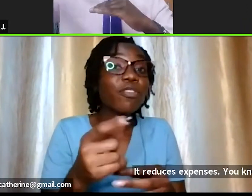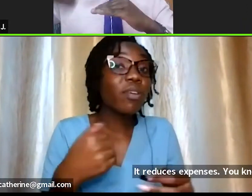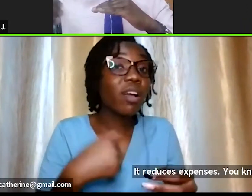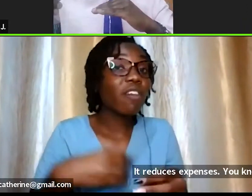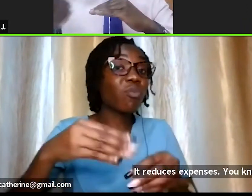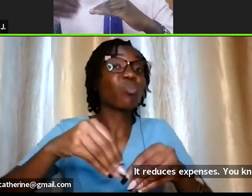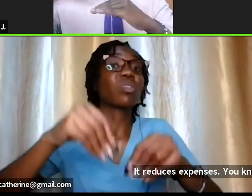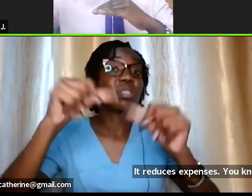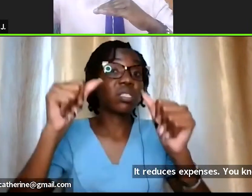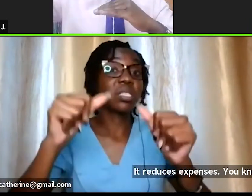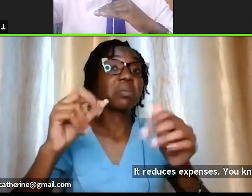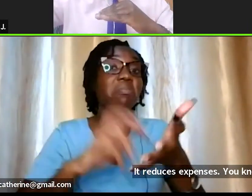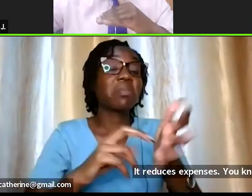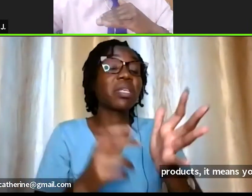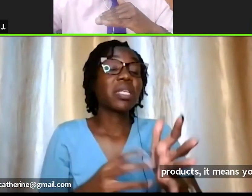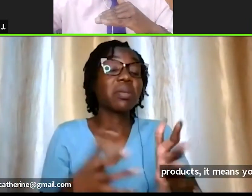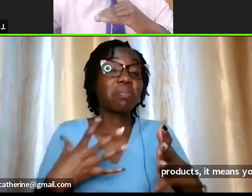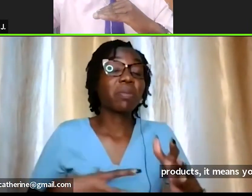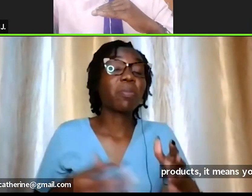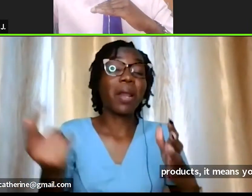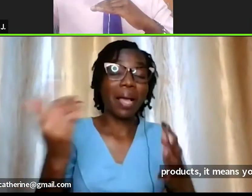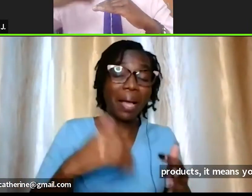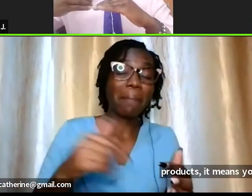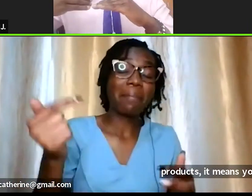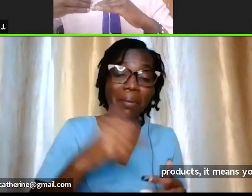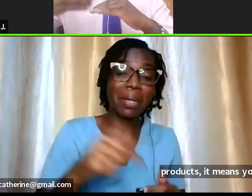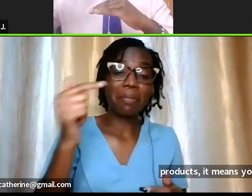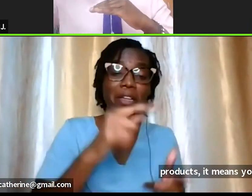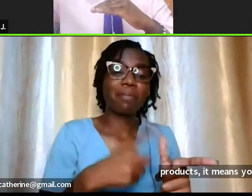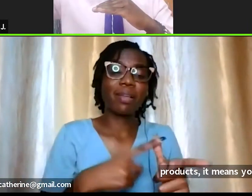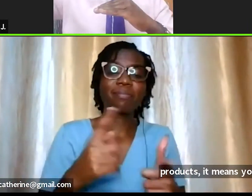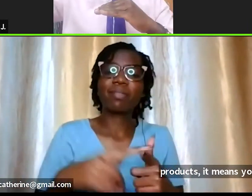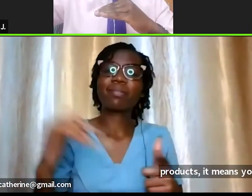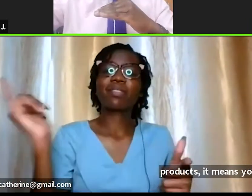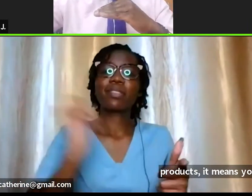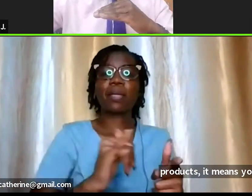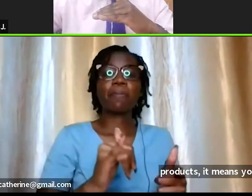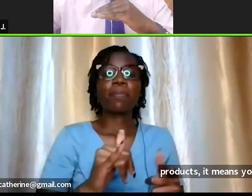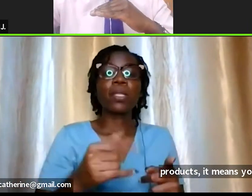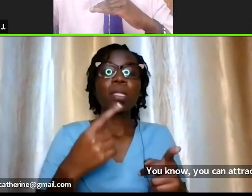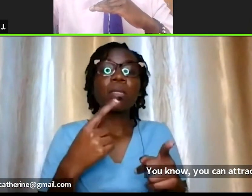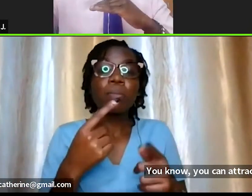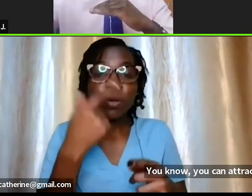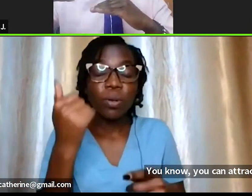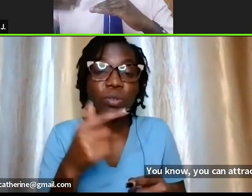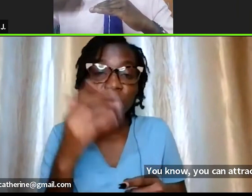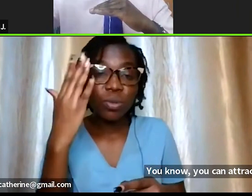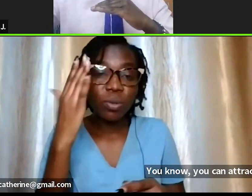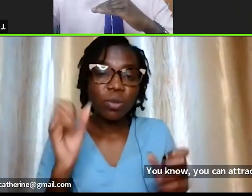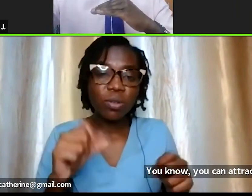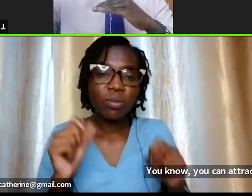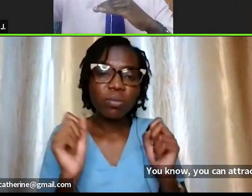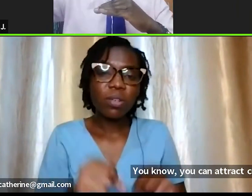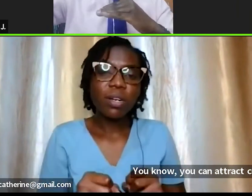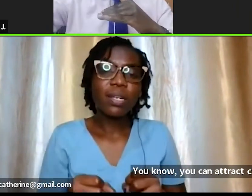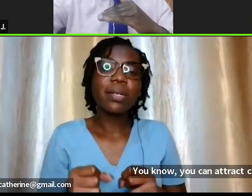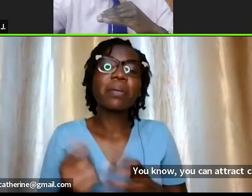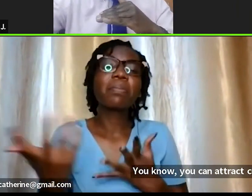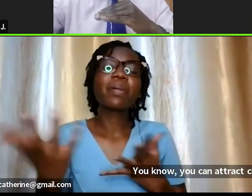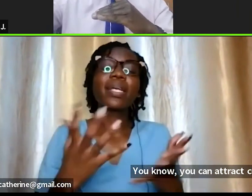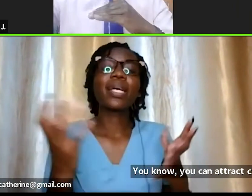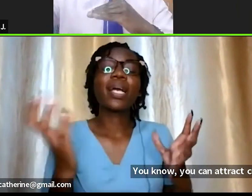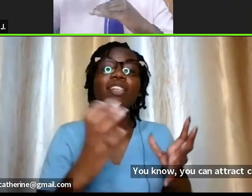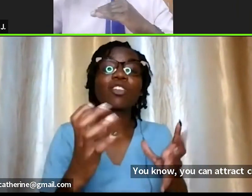and retain. You know, you can attract customers and not retain them. So, but you can only retain those customers by